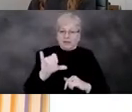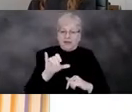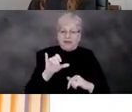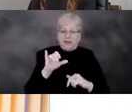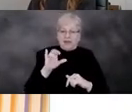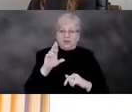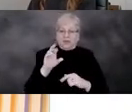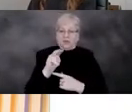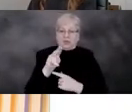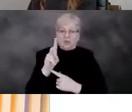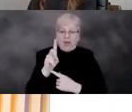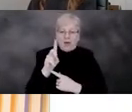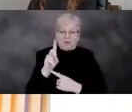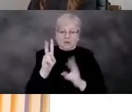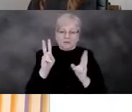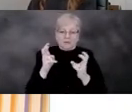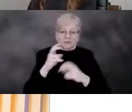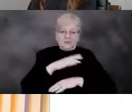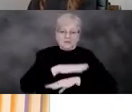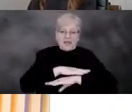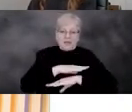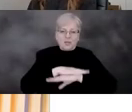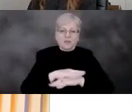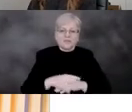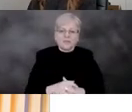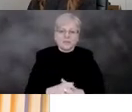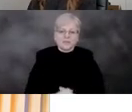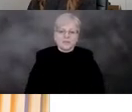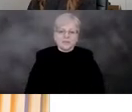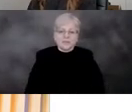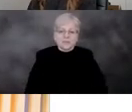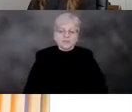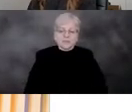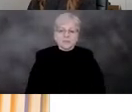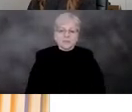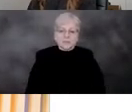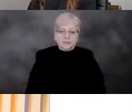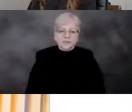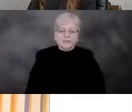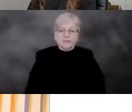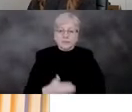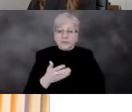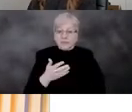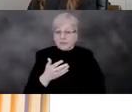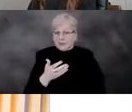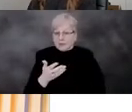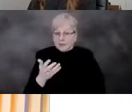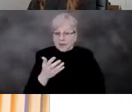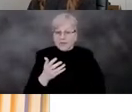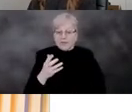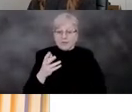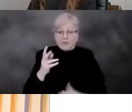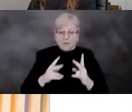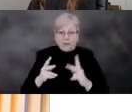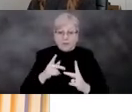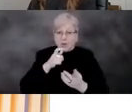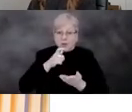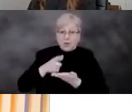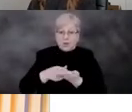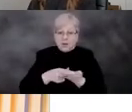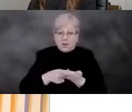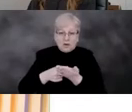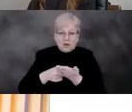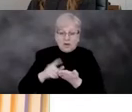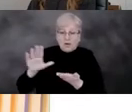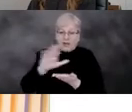Um, the, um, uh, the, those who are discussing their papers together